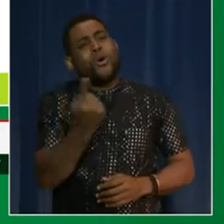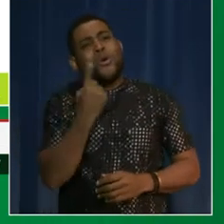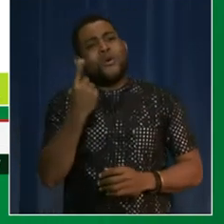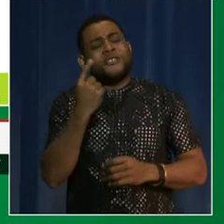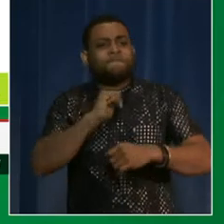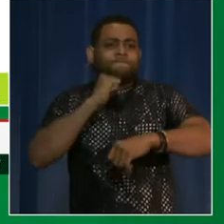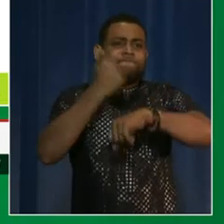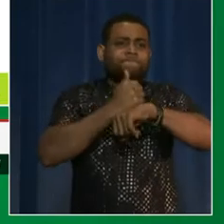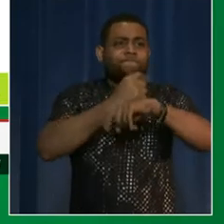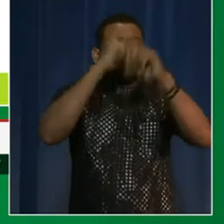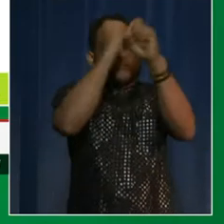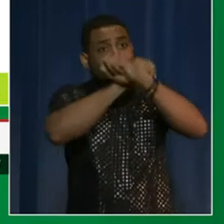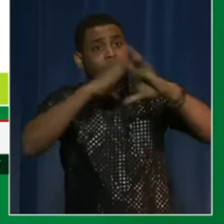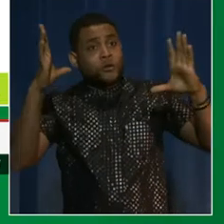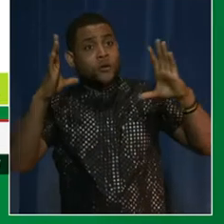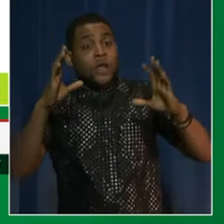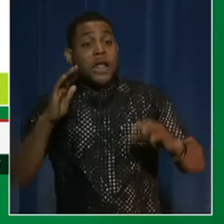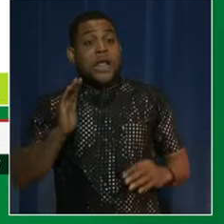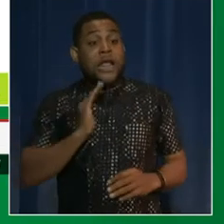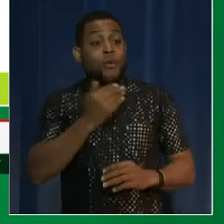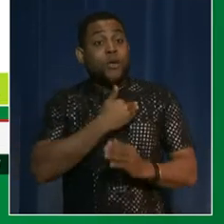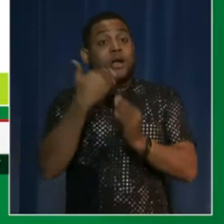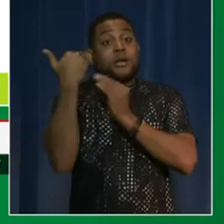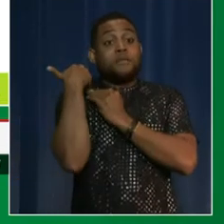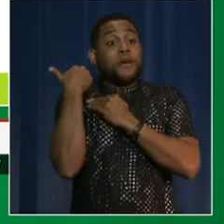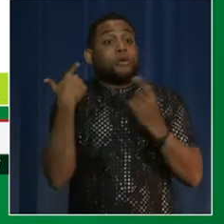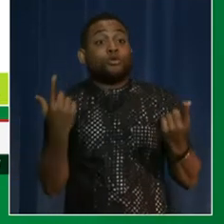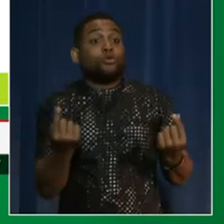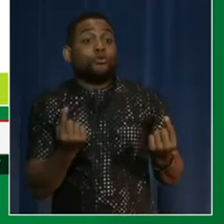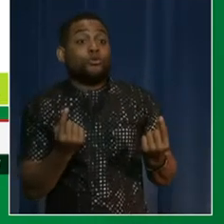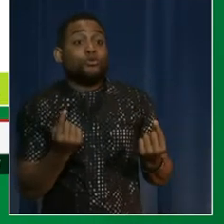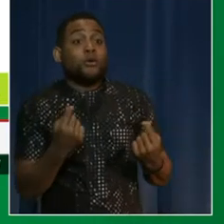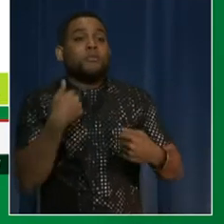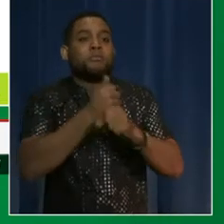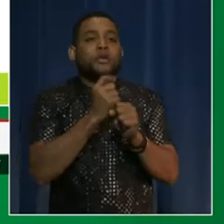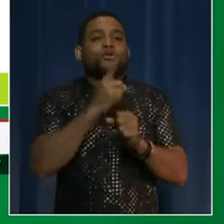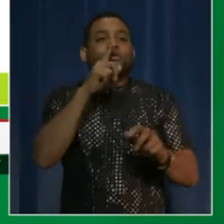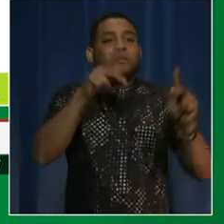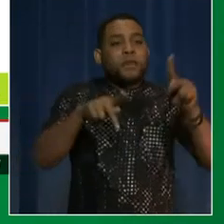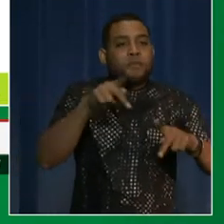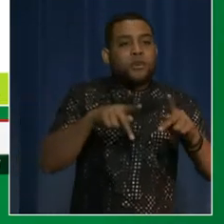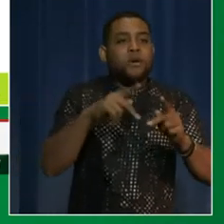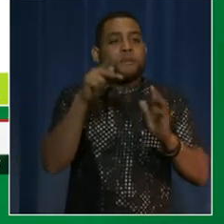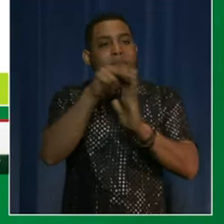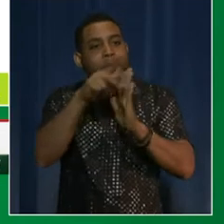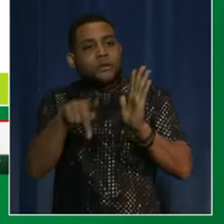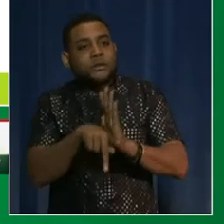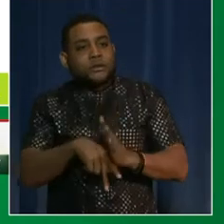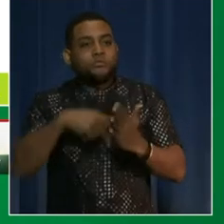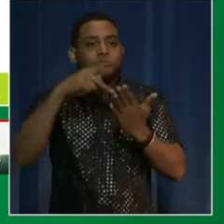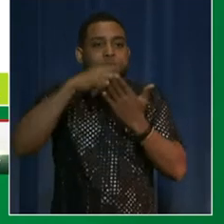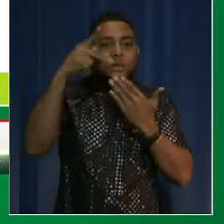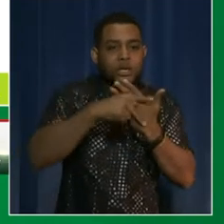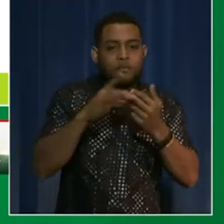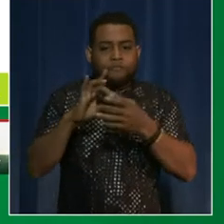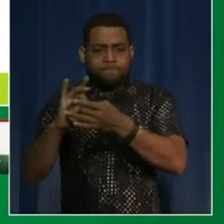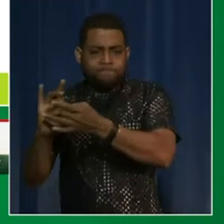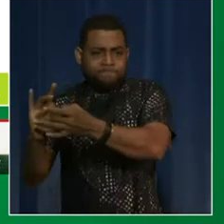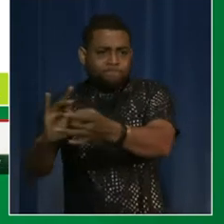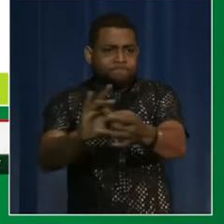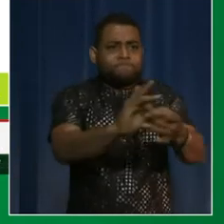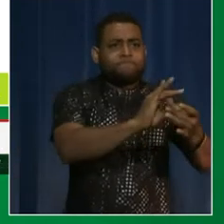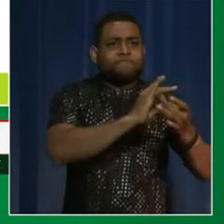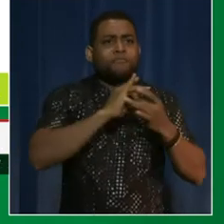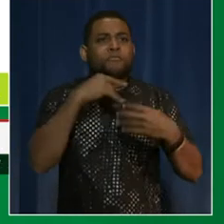then it's our job to put in place the people, the policies, and the programs to see that vision to fruition. So the Black